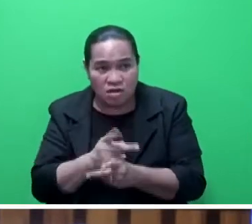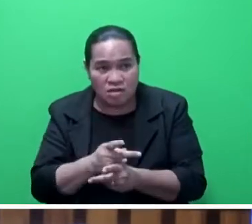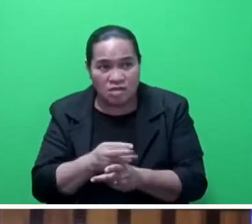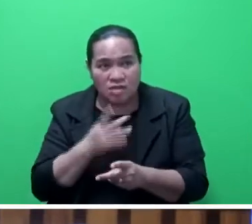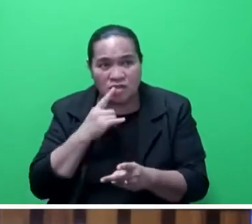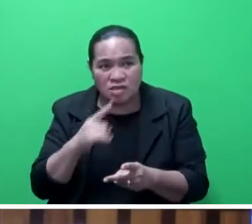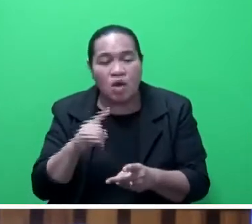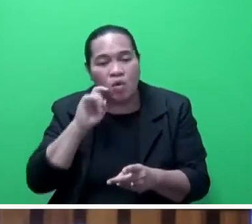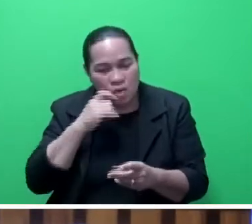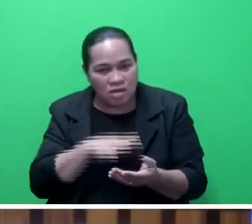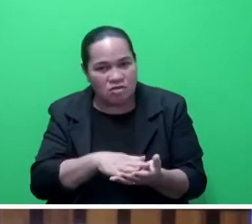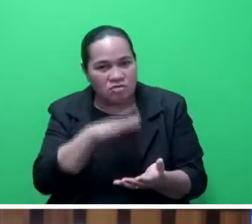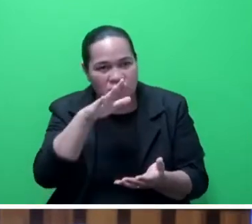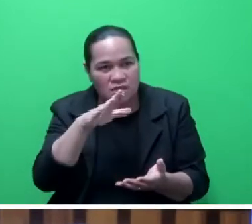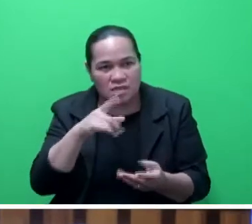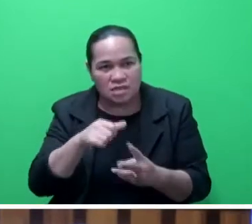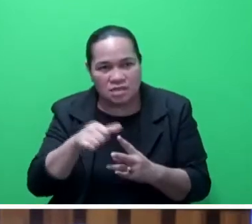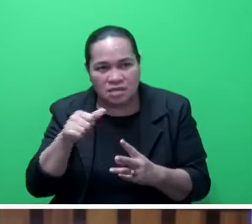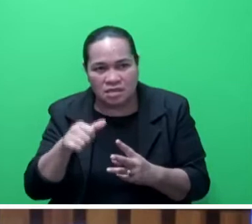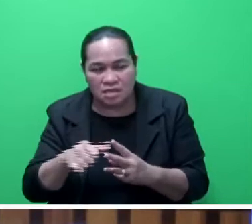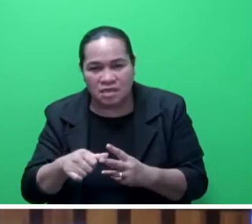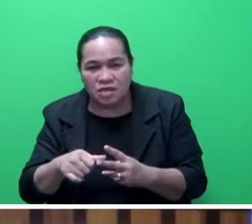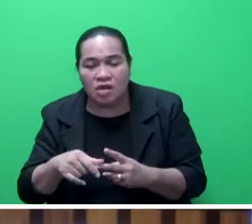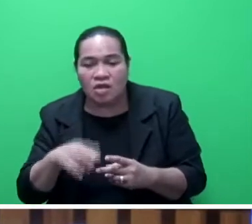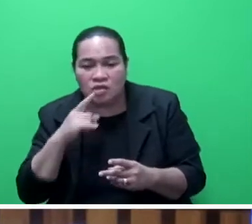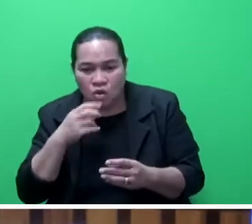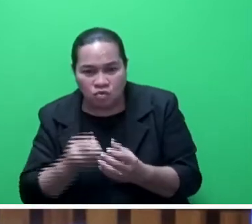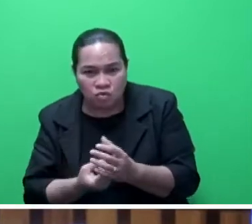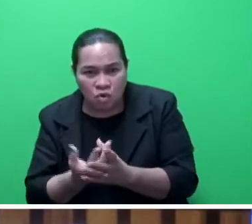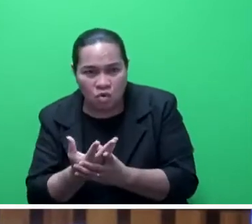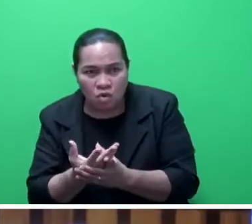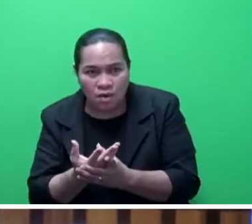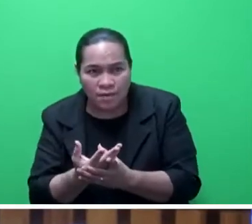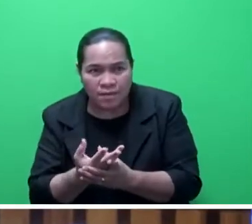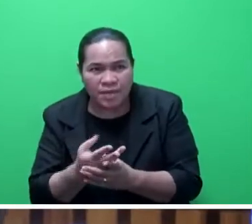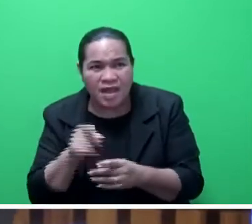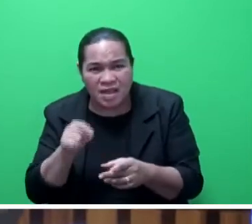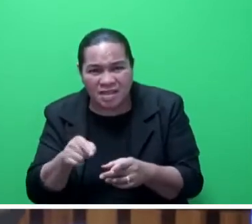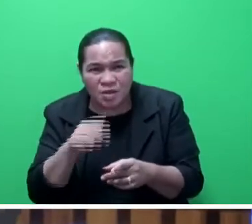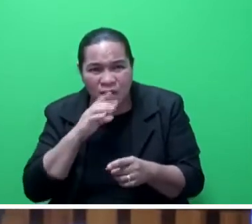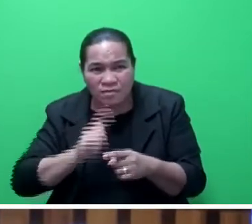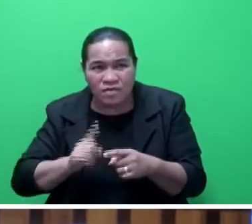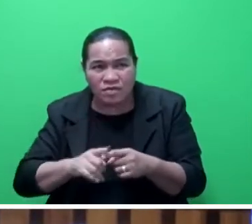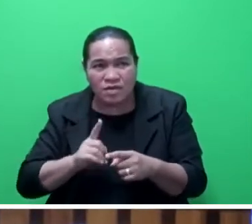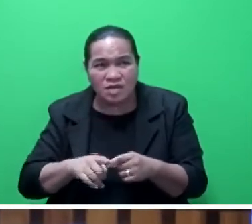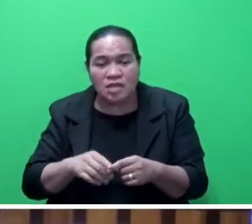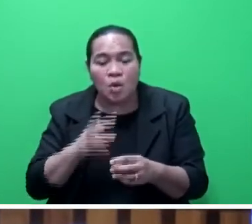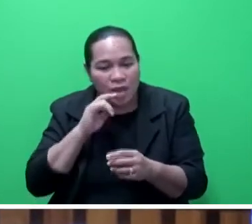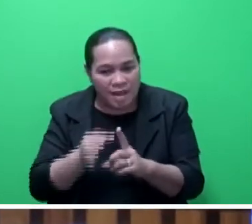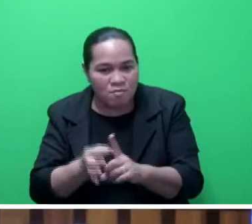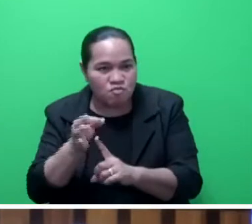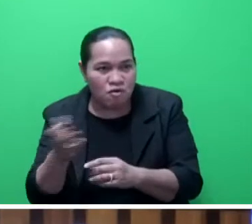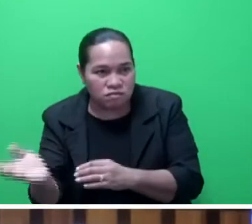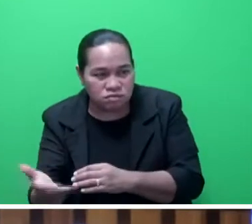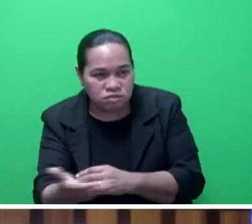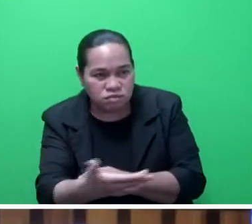sugar will increase, thus increasing income for both the mill and the growers. So when the mills run efficiently, the crushing rate improves. This will reduce